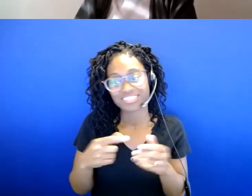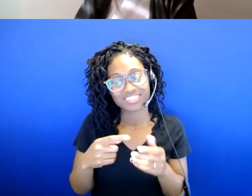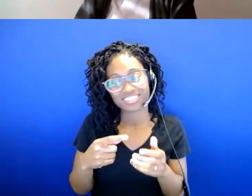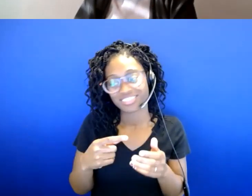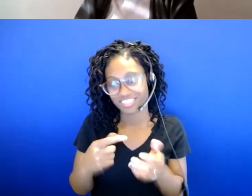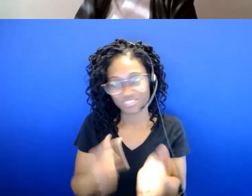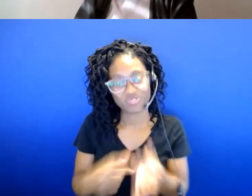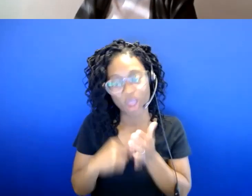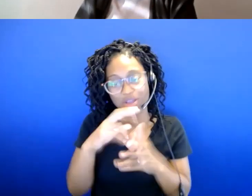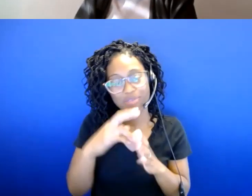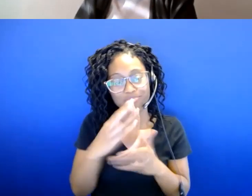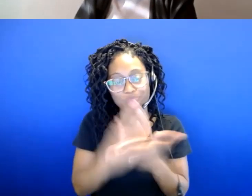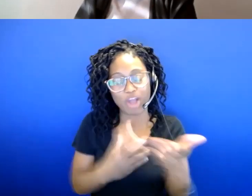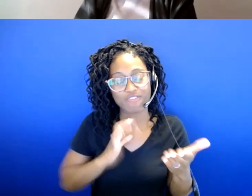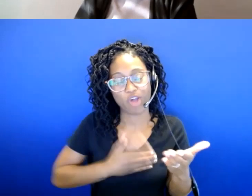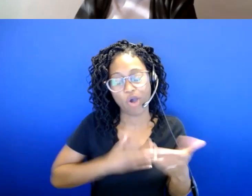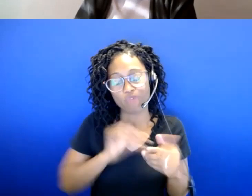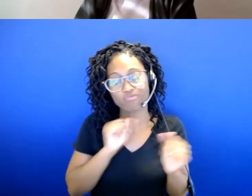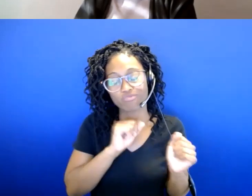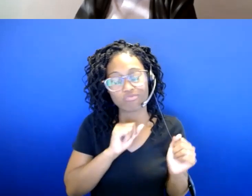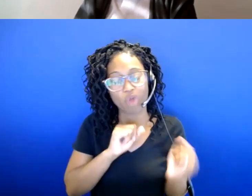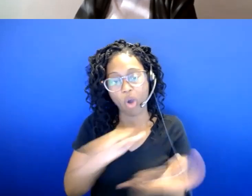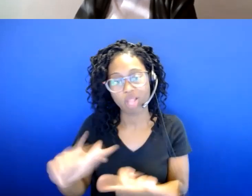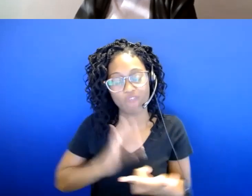our programming, and